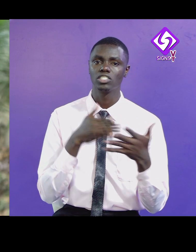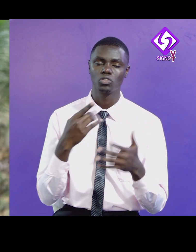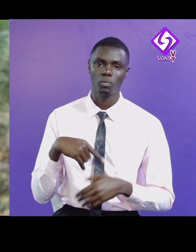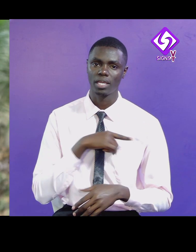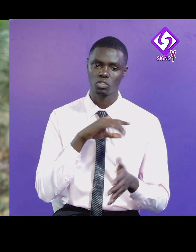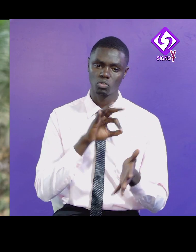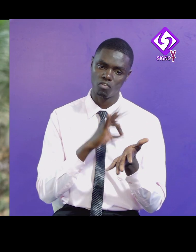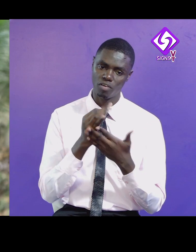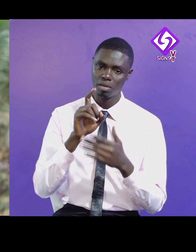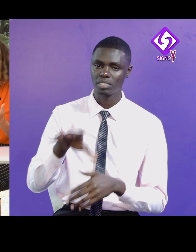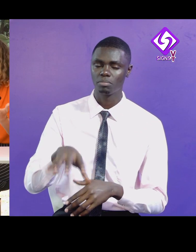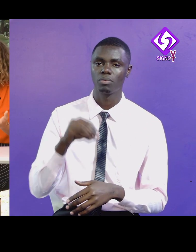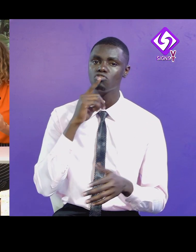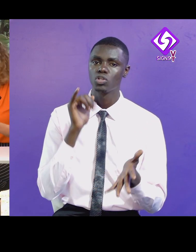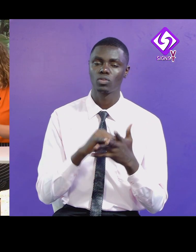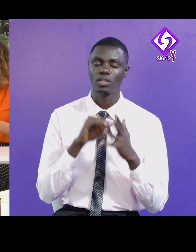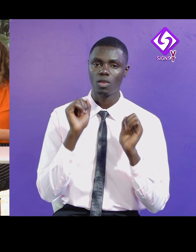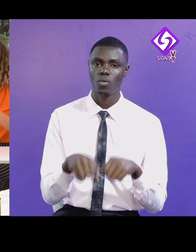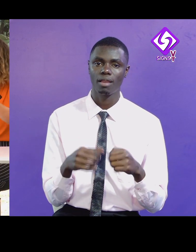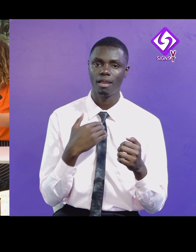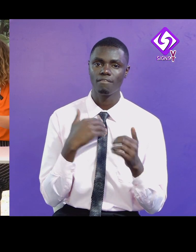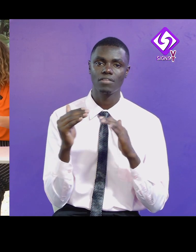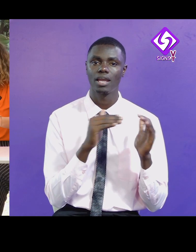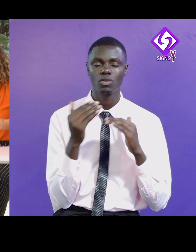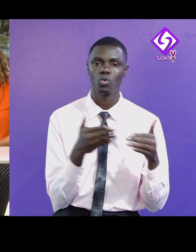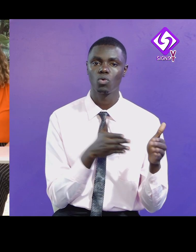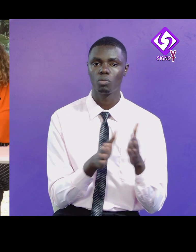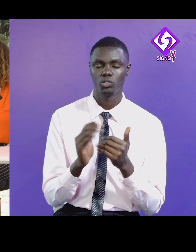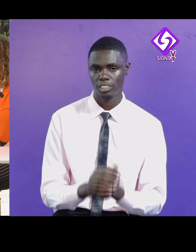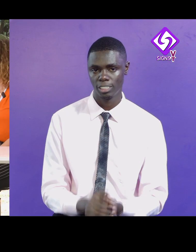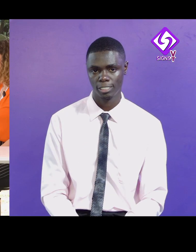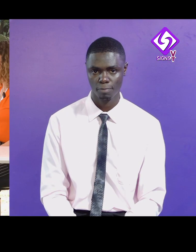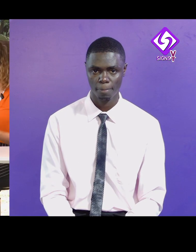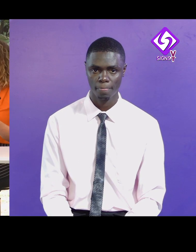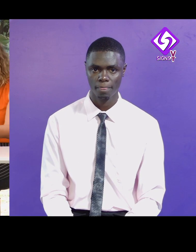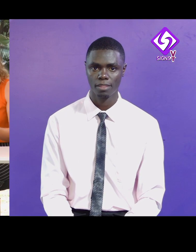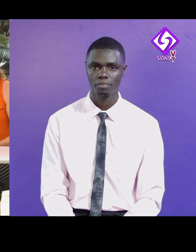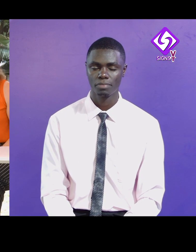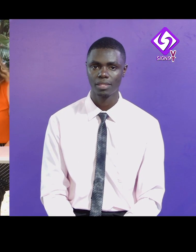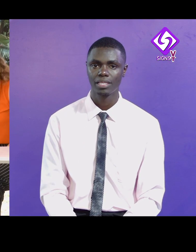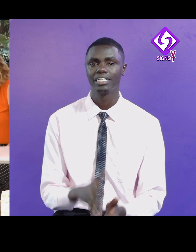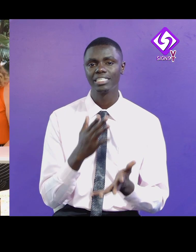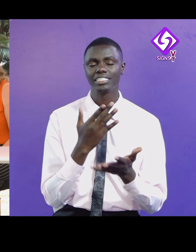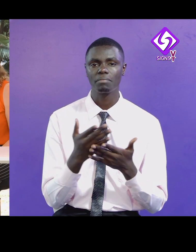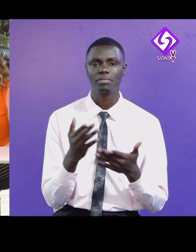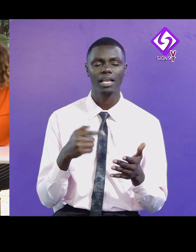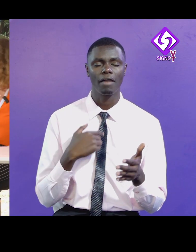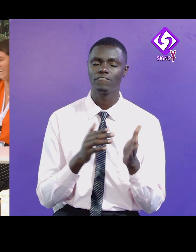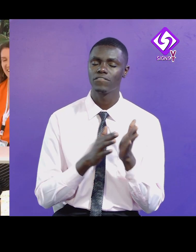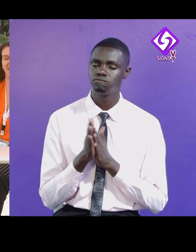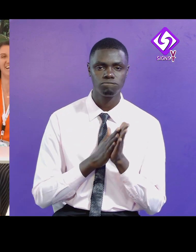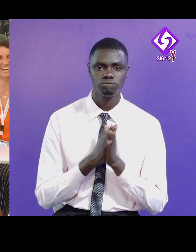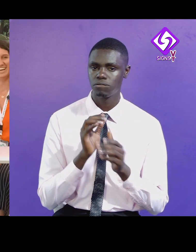The funds need to be found so that we all have equal opportunities. It's something I'm passionate about, if you can see.